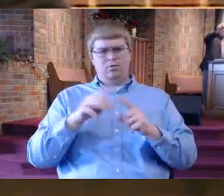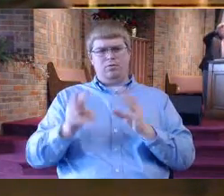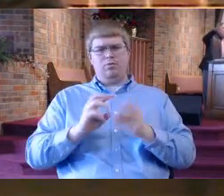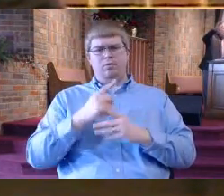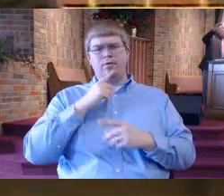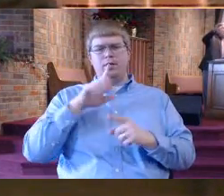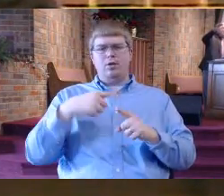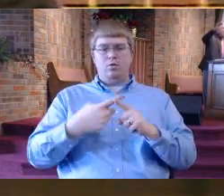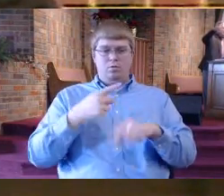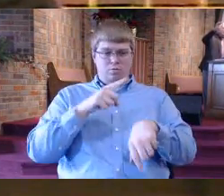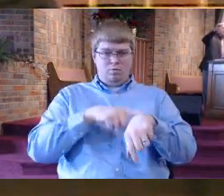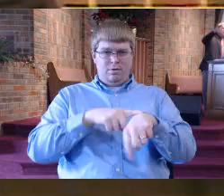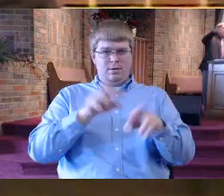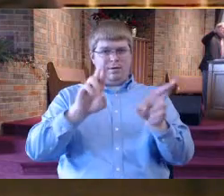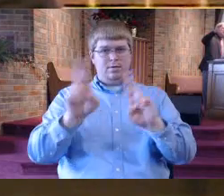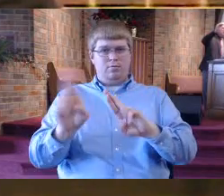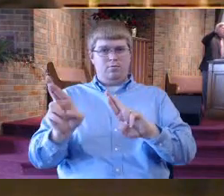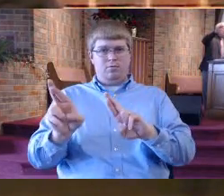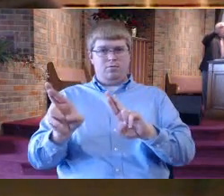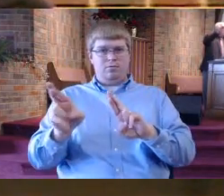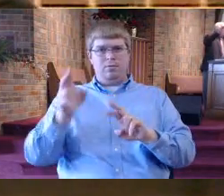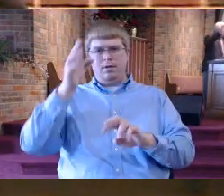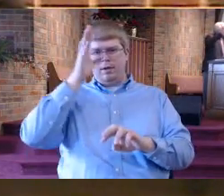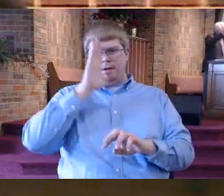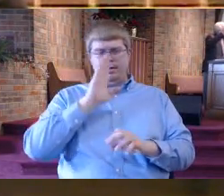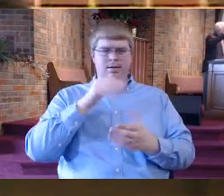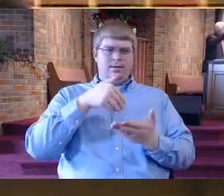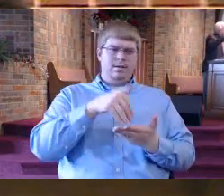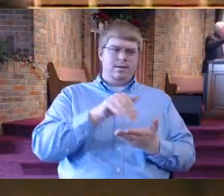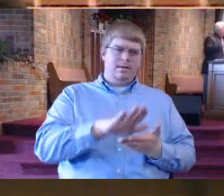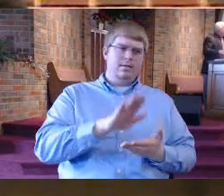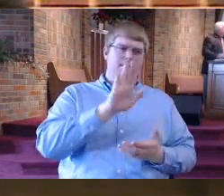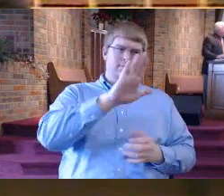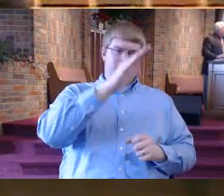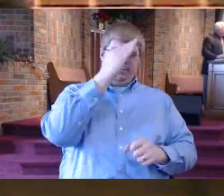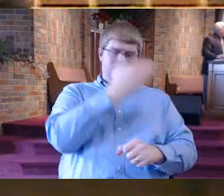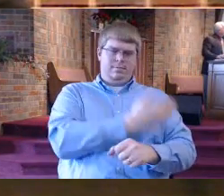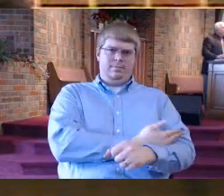come, God sent forth his son,